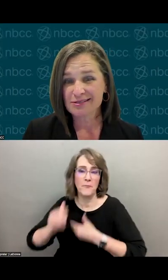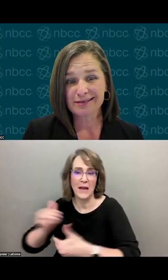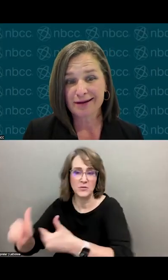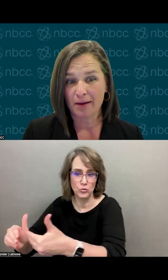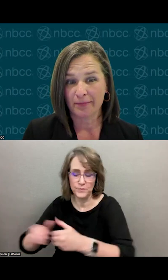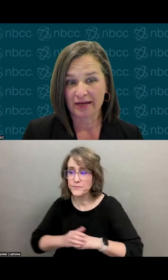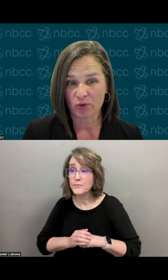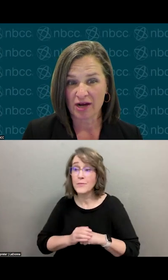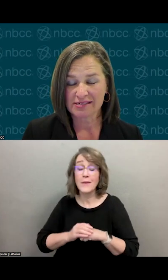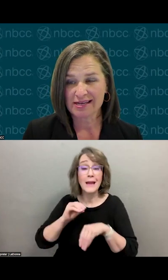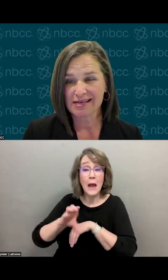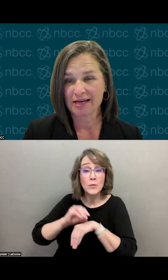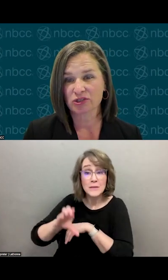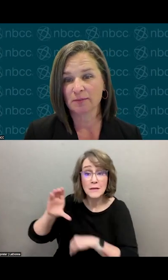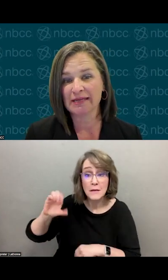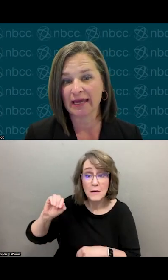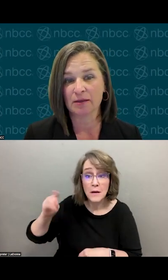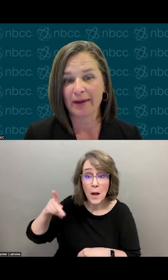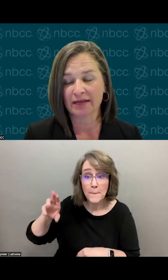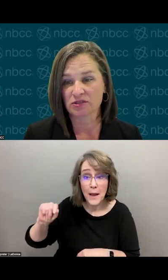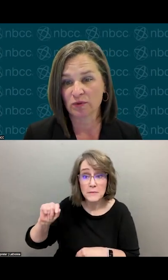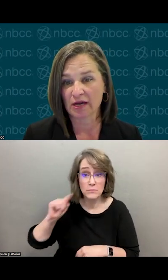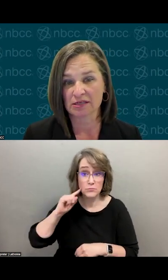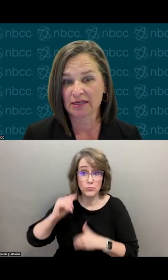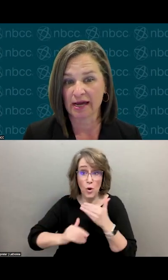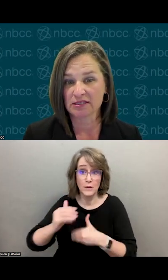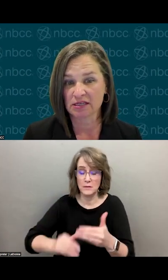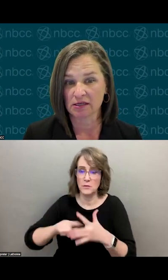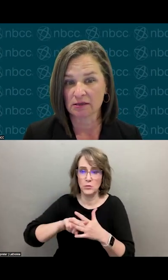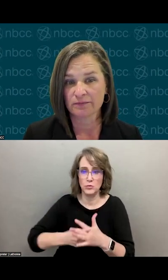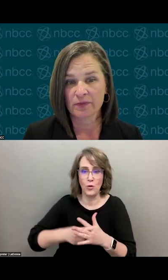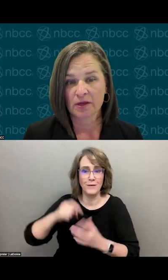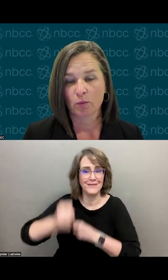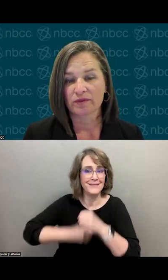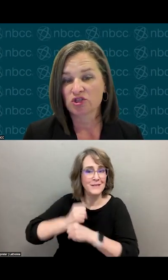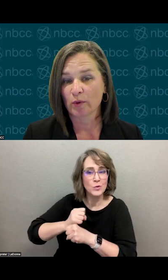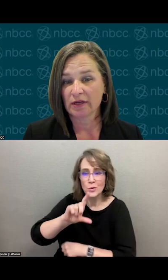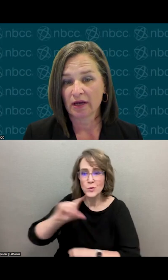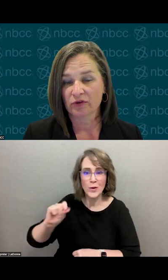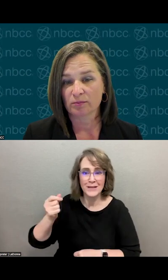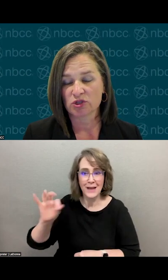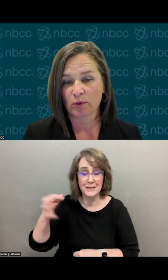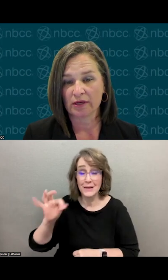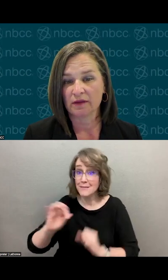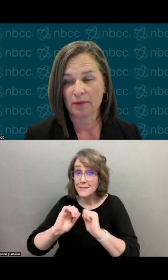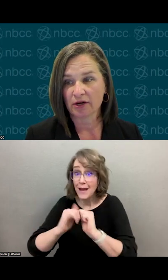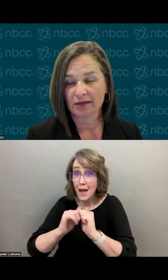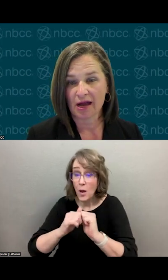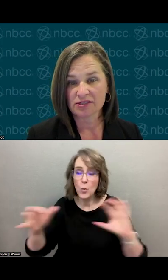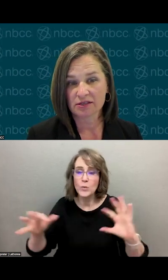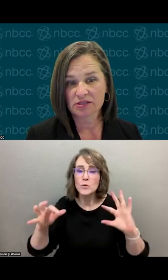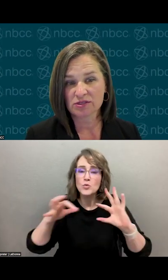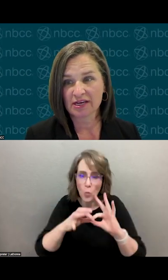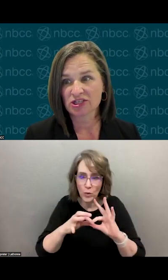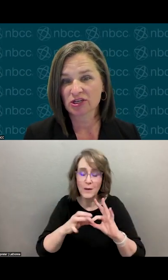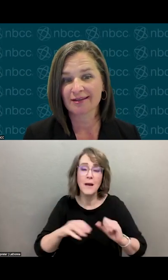The counseling compact process actually began back in 2019 with a joint effort between the American